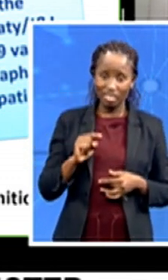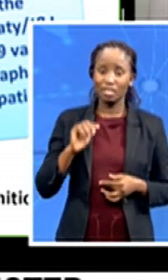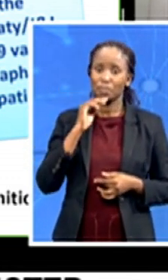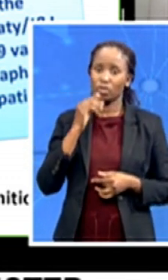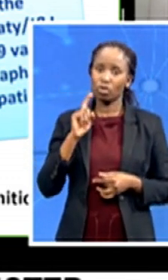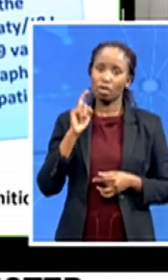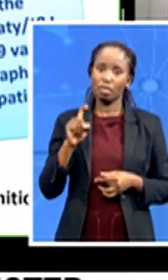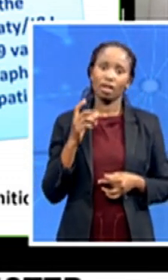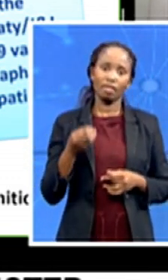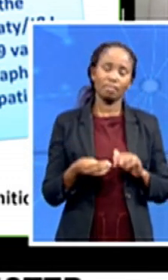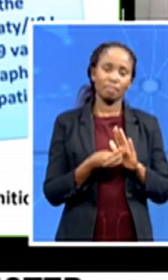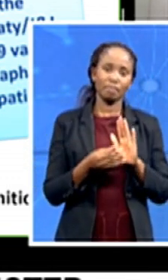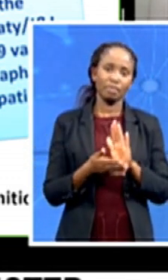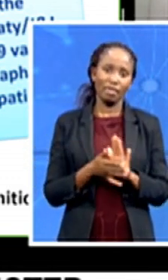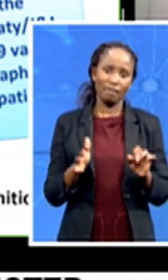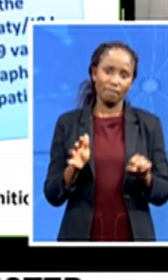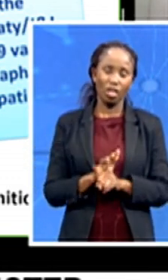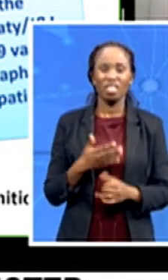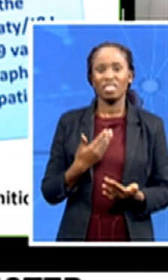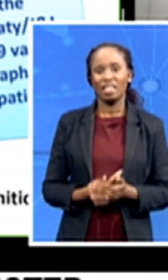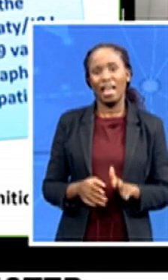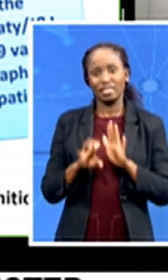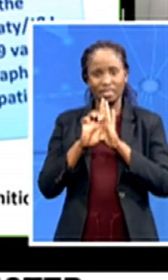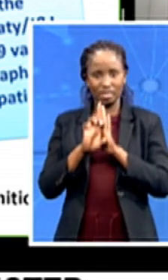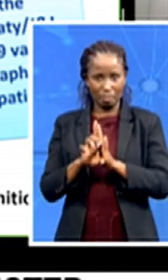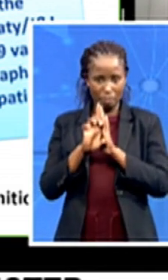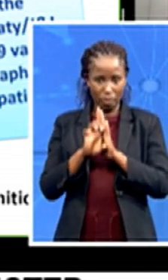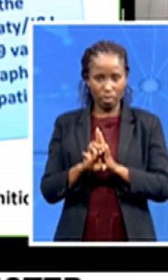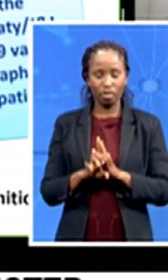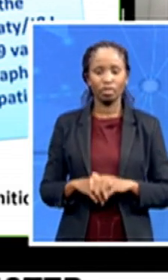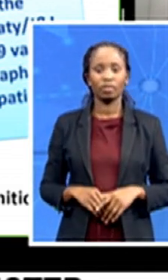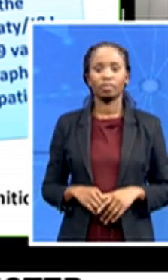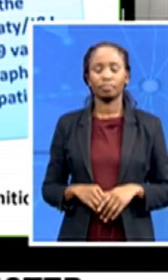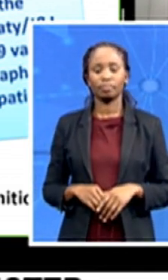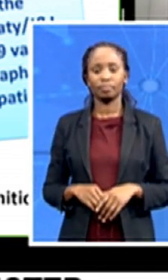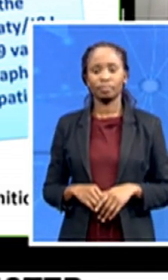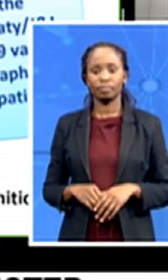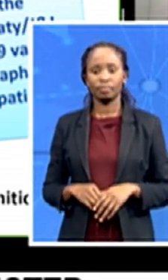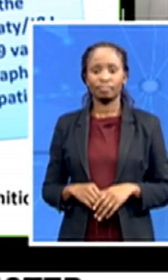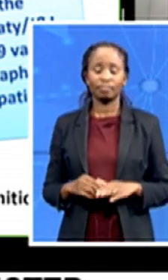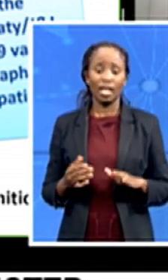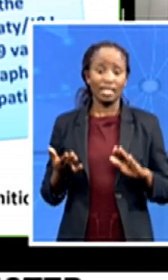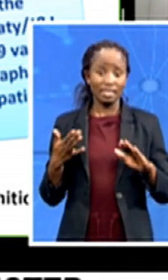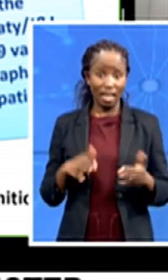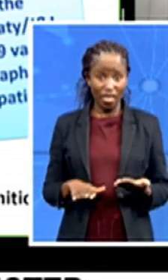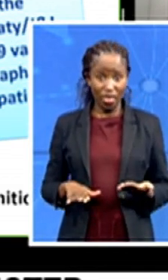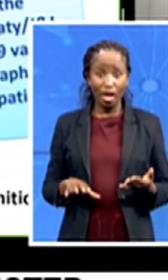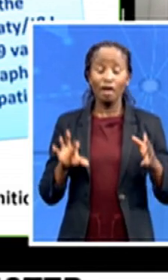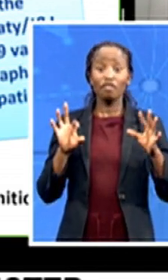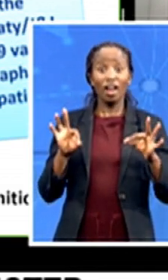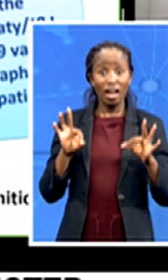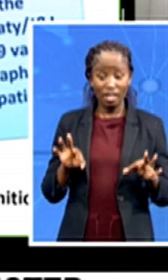an example, death is not a valid diagnosis because there must be a cause of